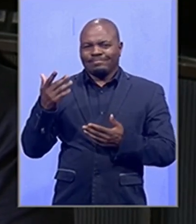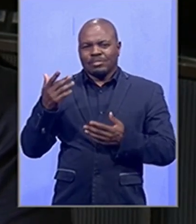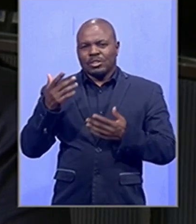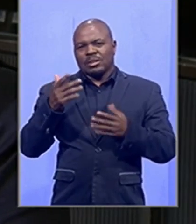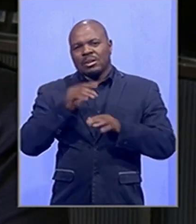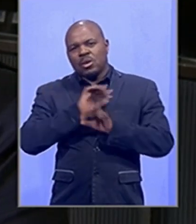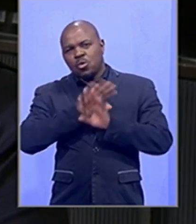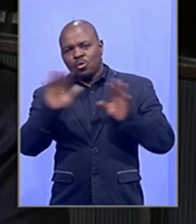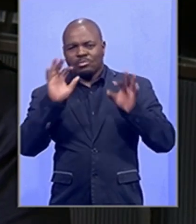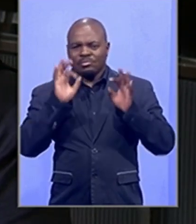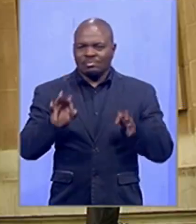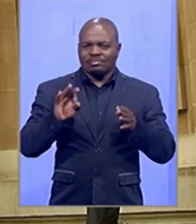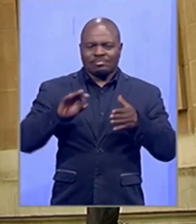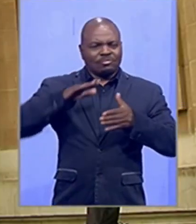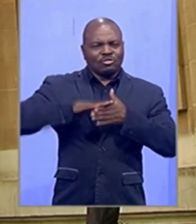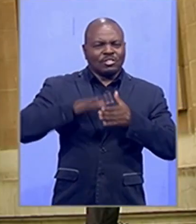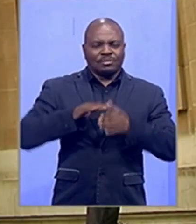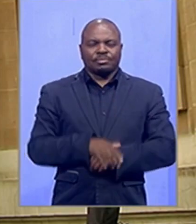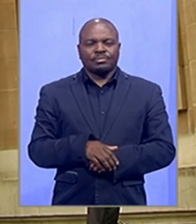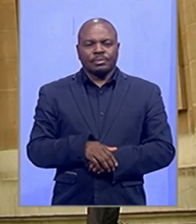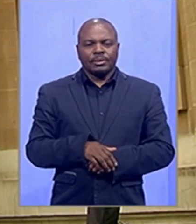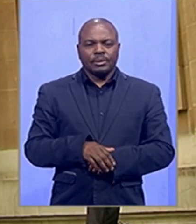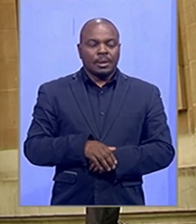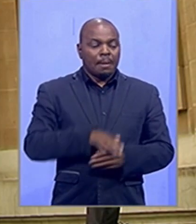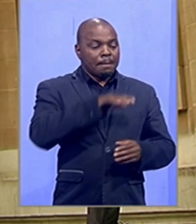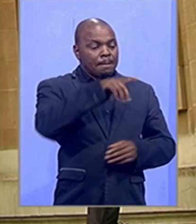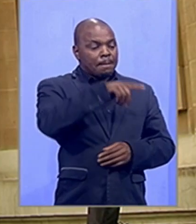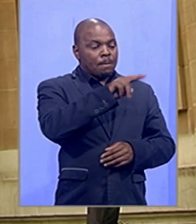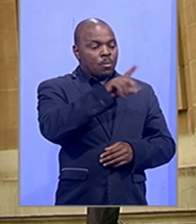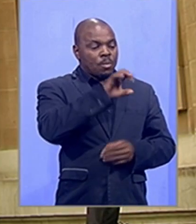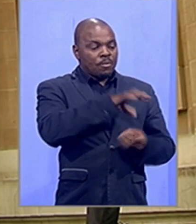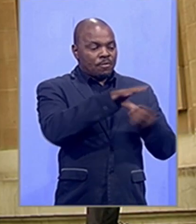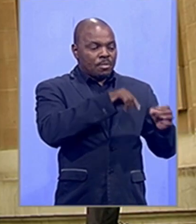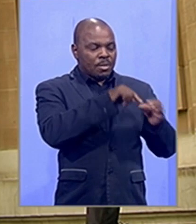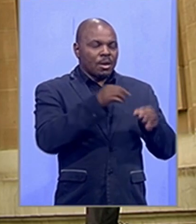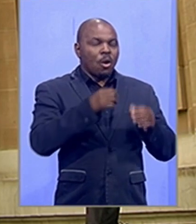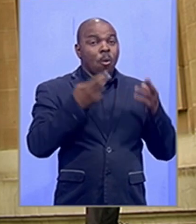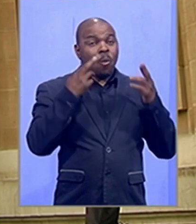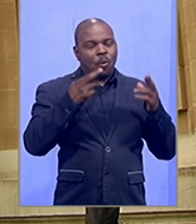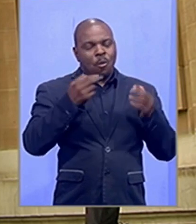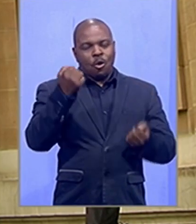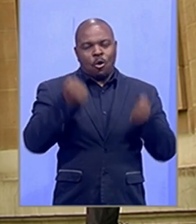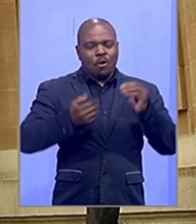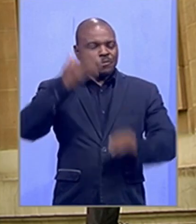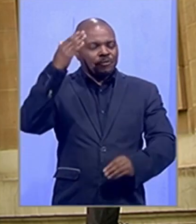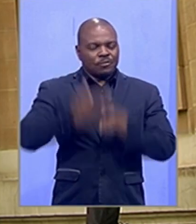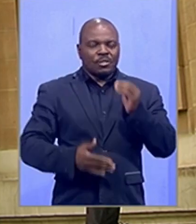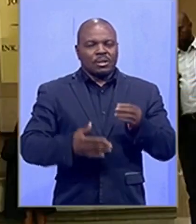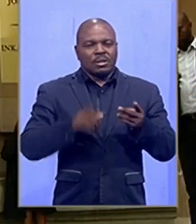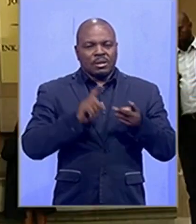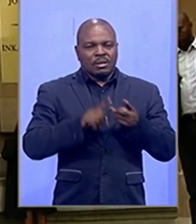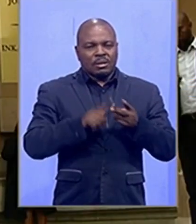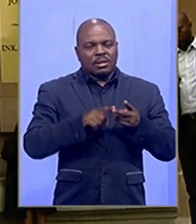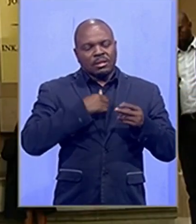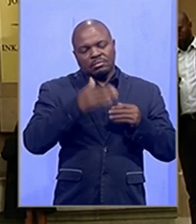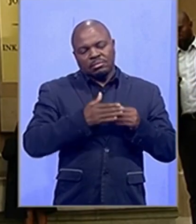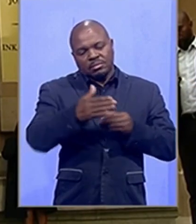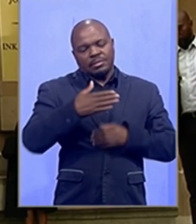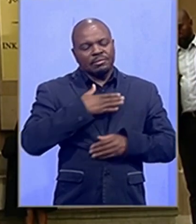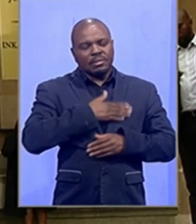any rational premise. Ba lelapa la Pule ba solofela fa seno e le bokhutlo ba kgetse eno, mme ba tla ikoka matsadi mo tsamaong ya